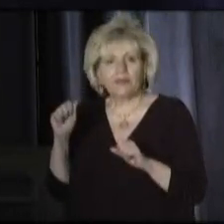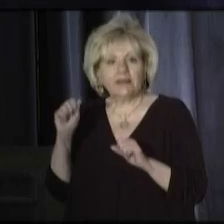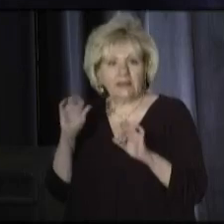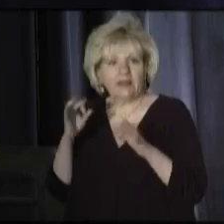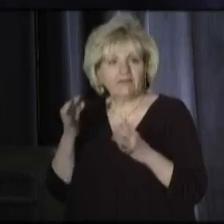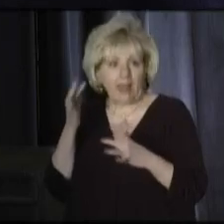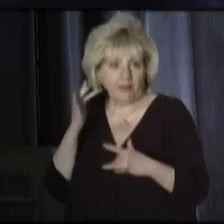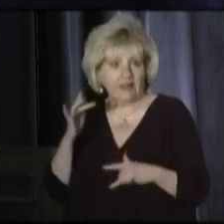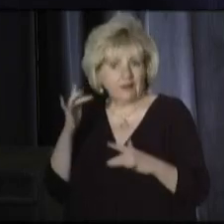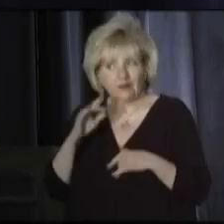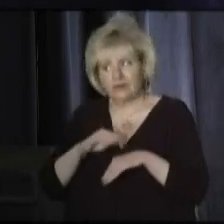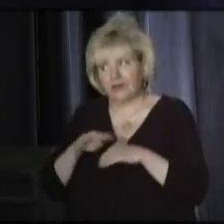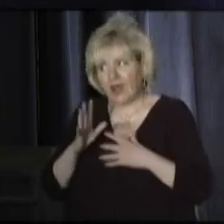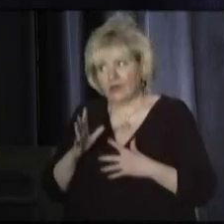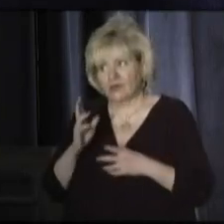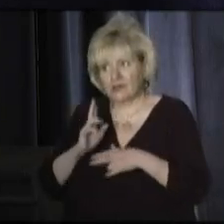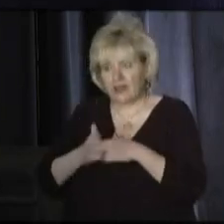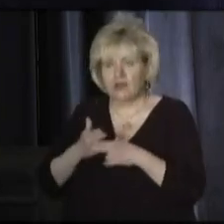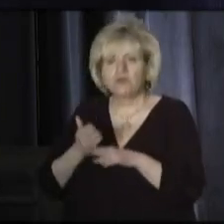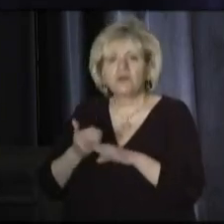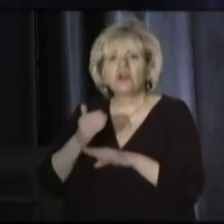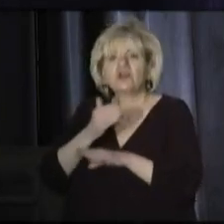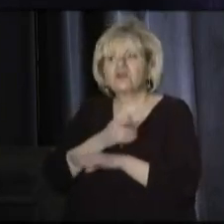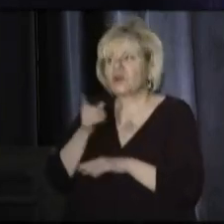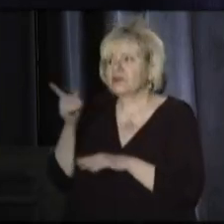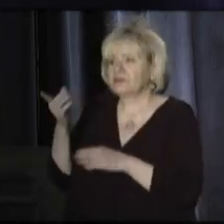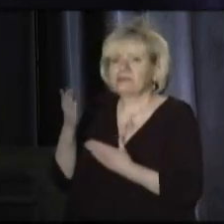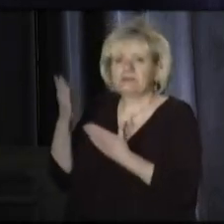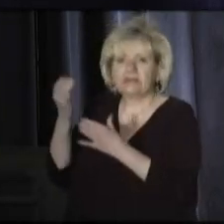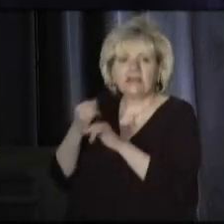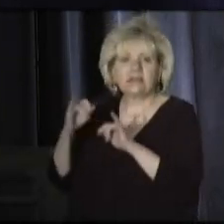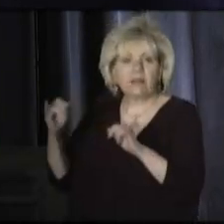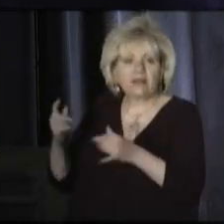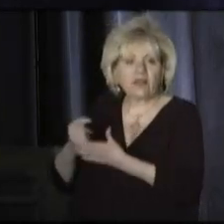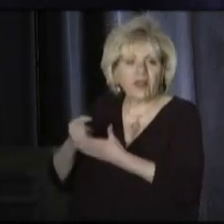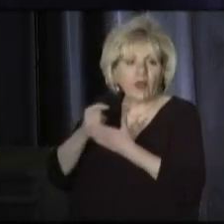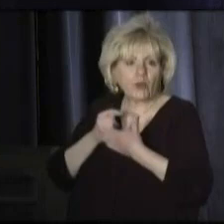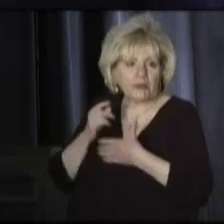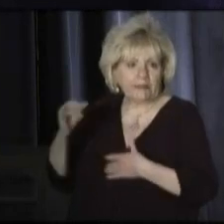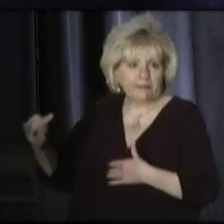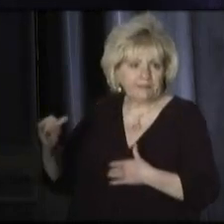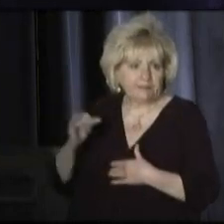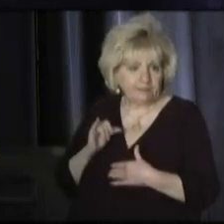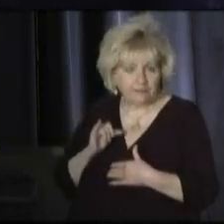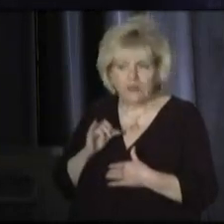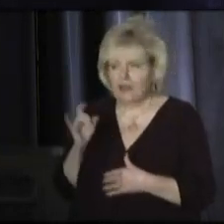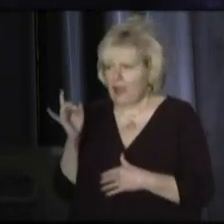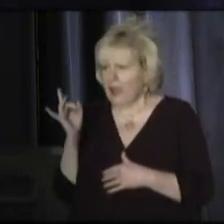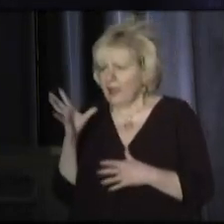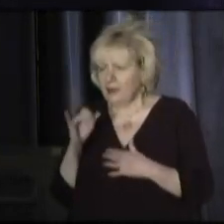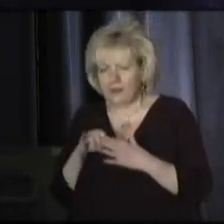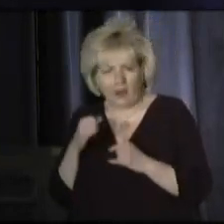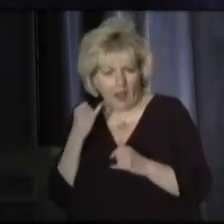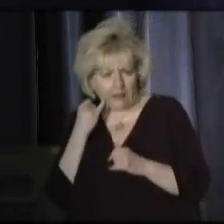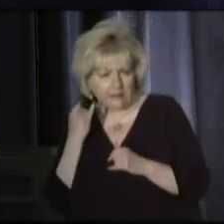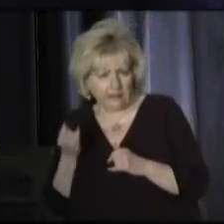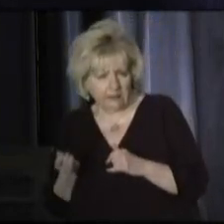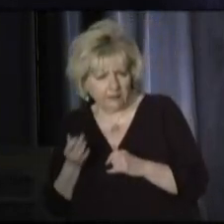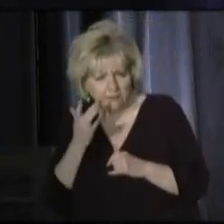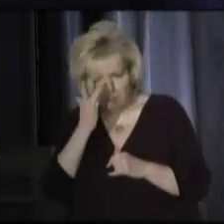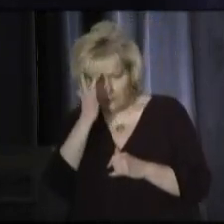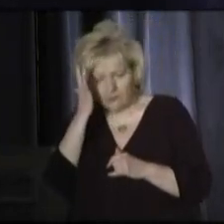a feminist opus, more than your girl next door." I flipped the pages just as I'd done in the bookstore, looking